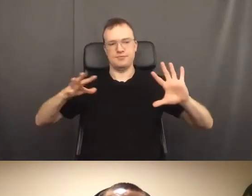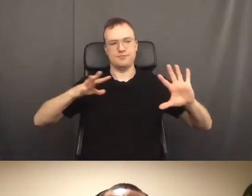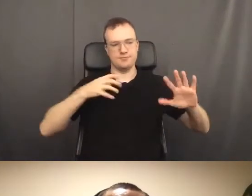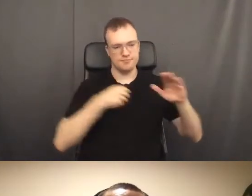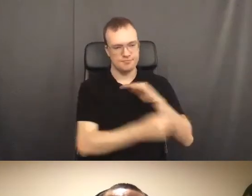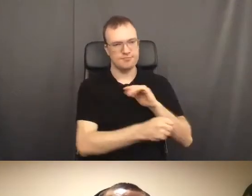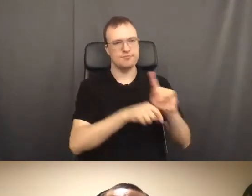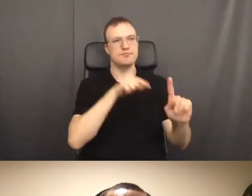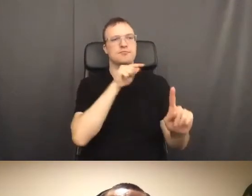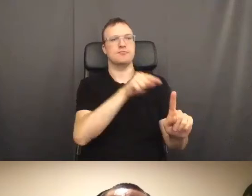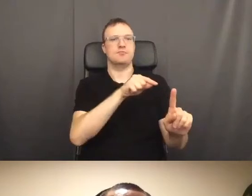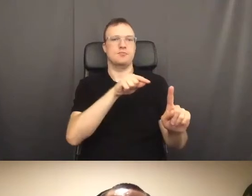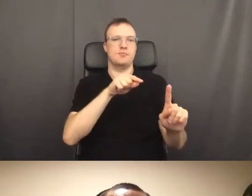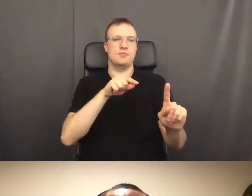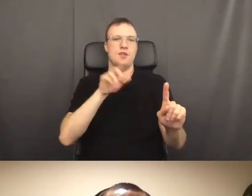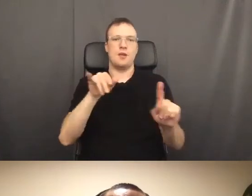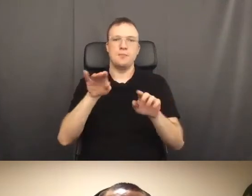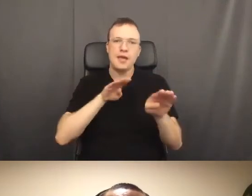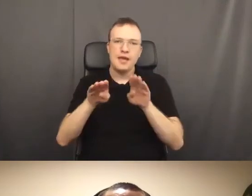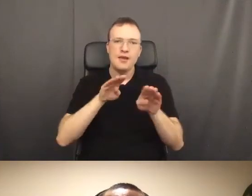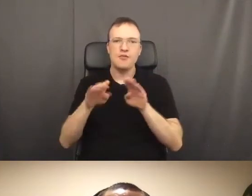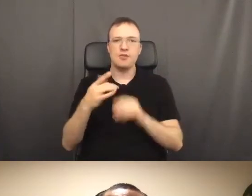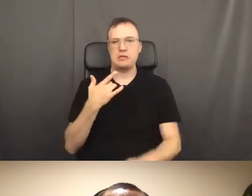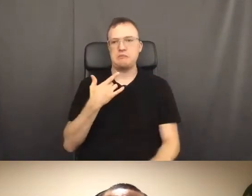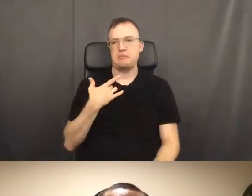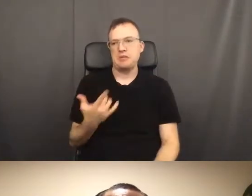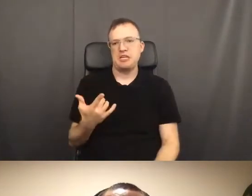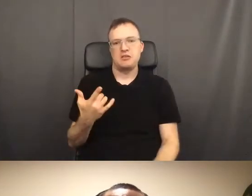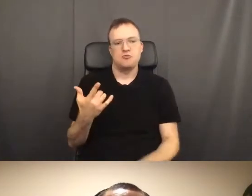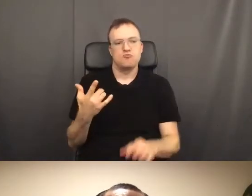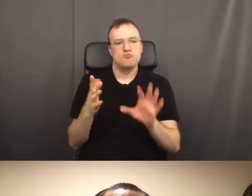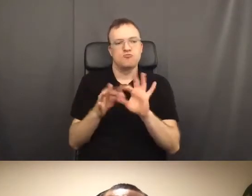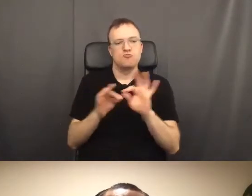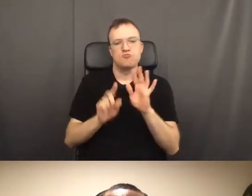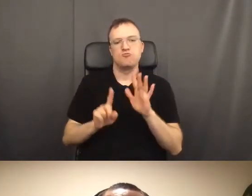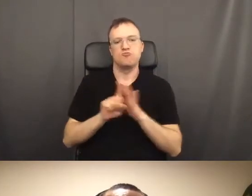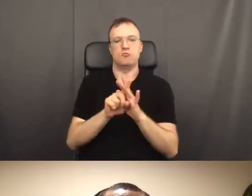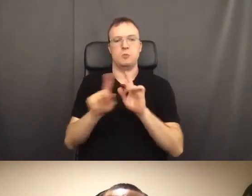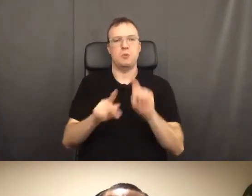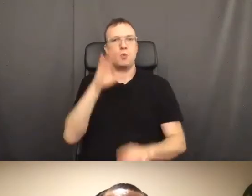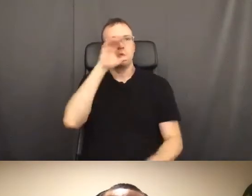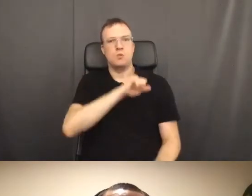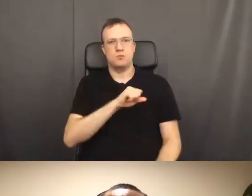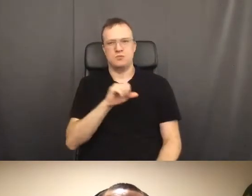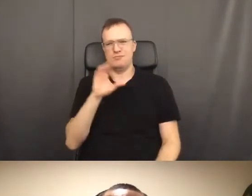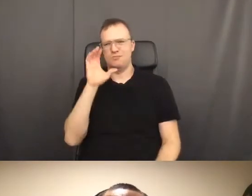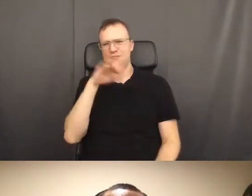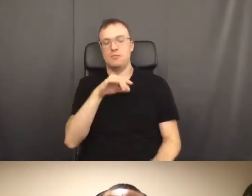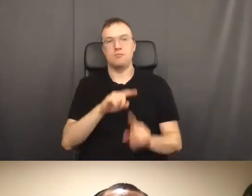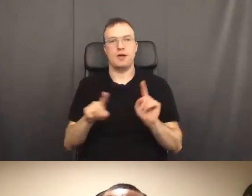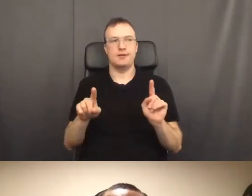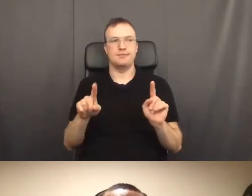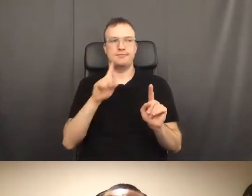these behaviors that come out that people would think is odd, but